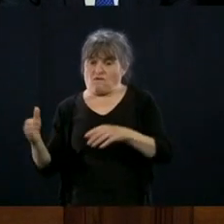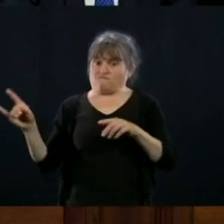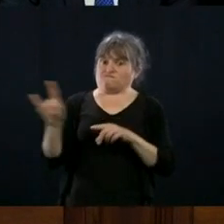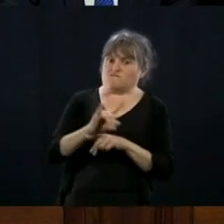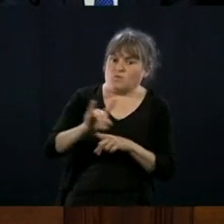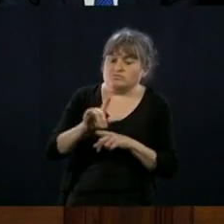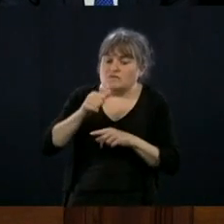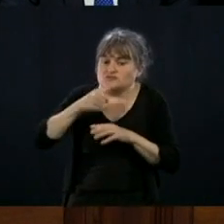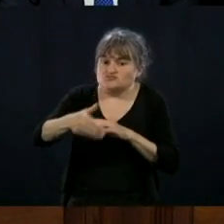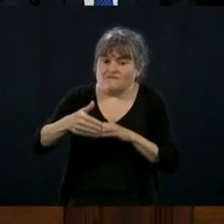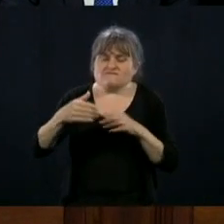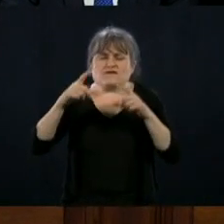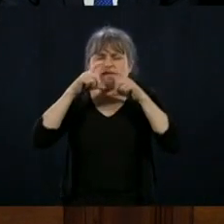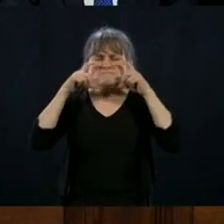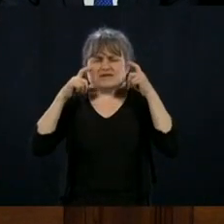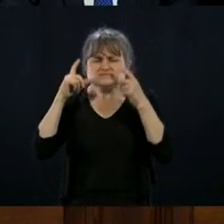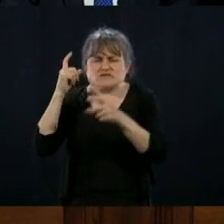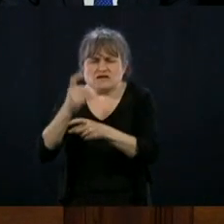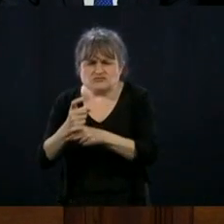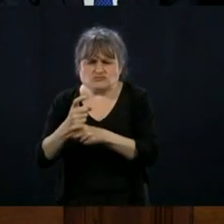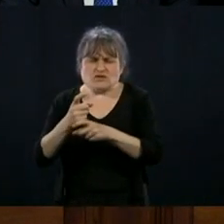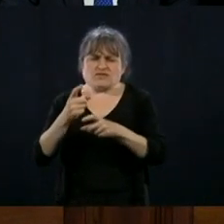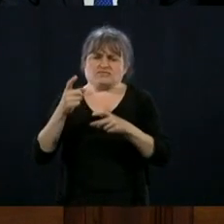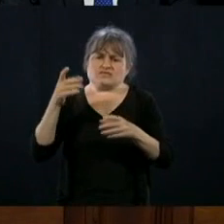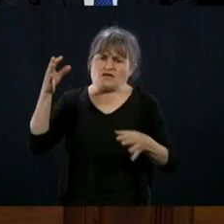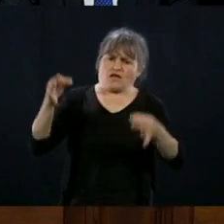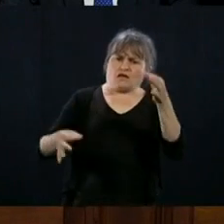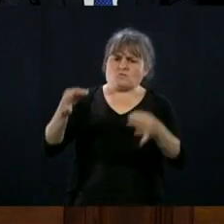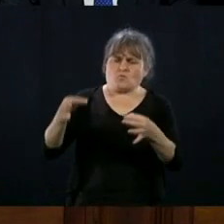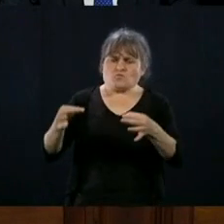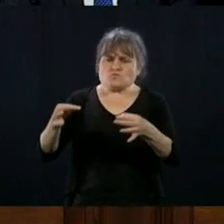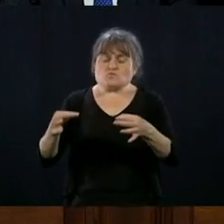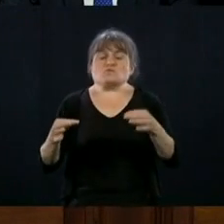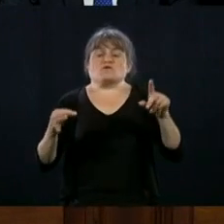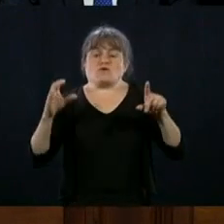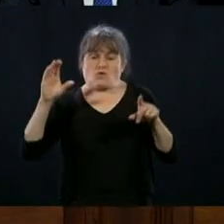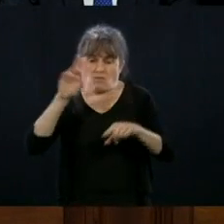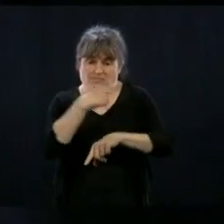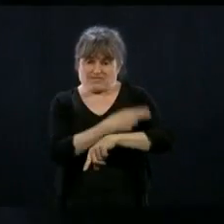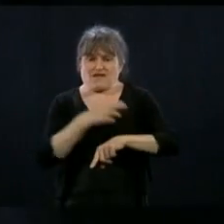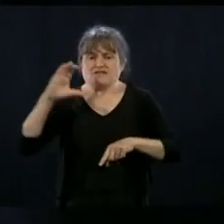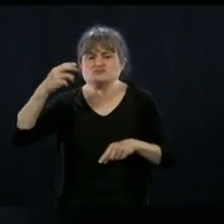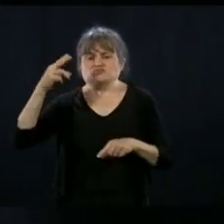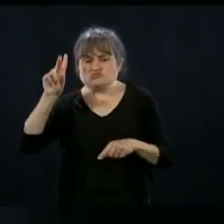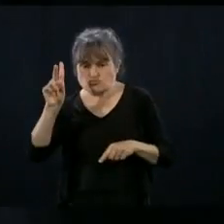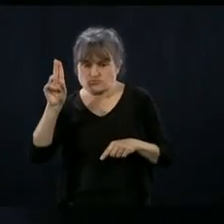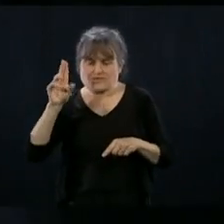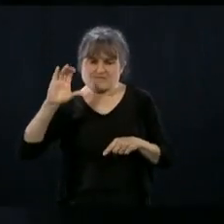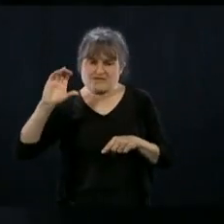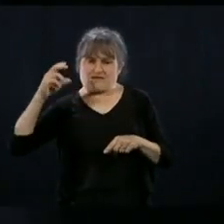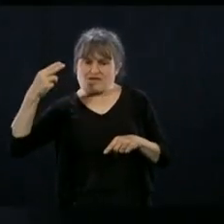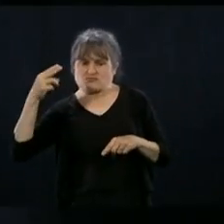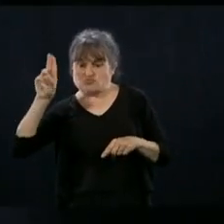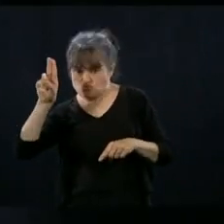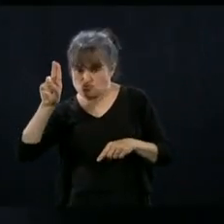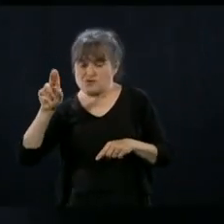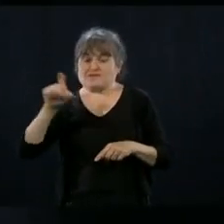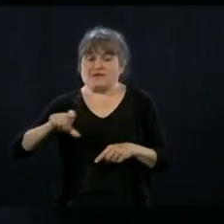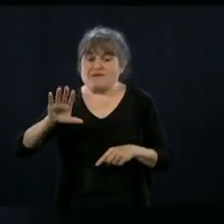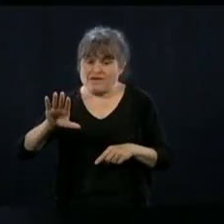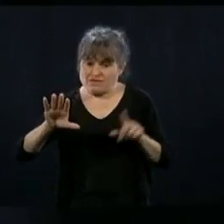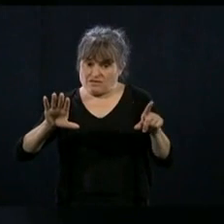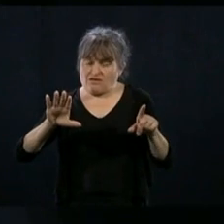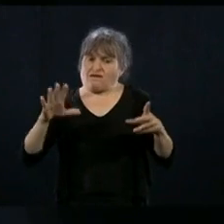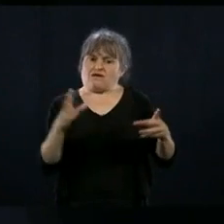of N95 tests. It ended up in front of the Superior Court. Have there been other similar cases